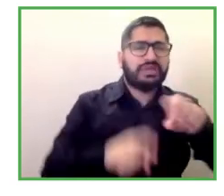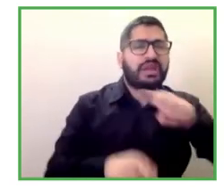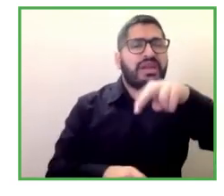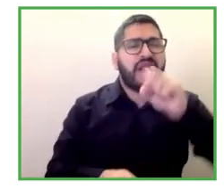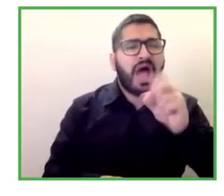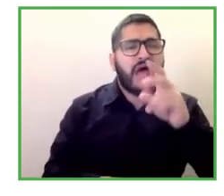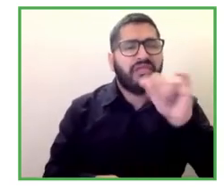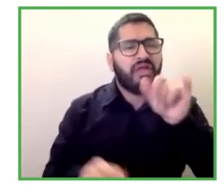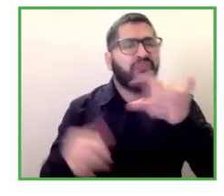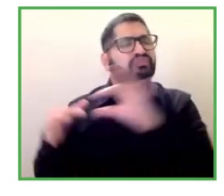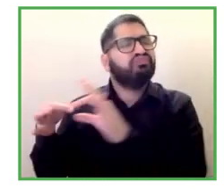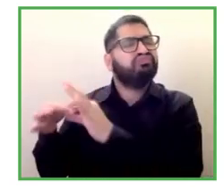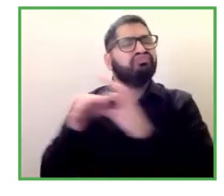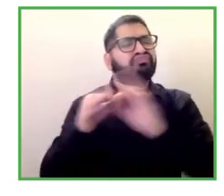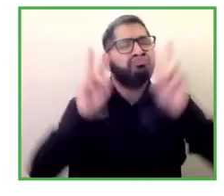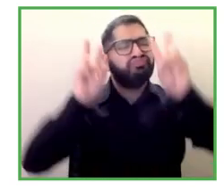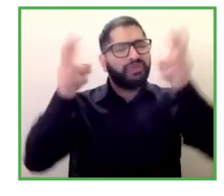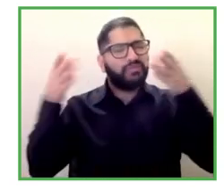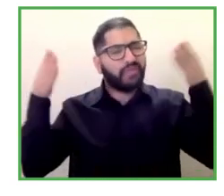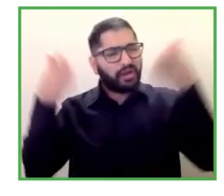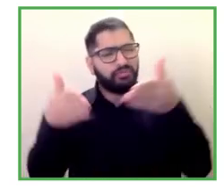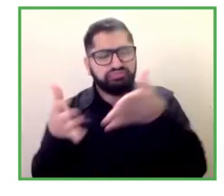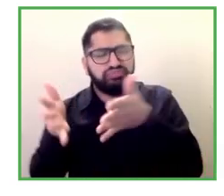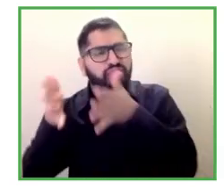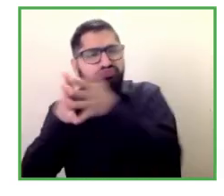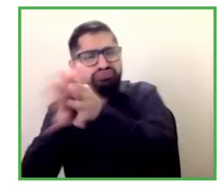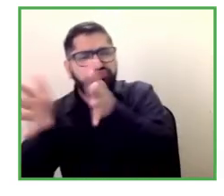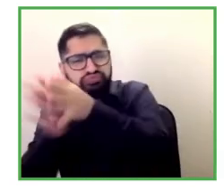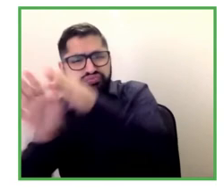about one part of your presentation,